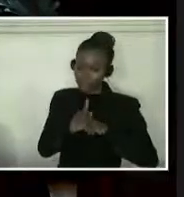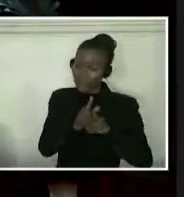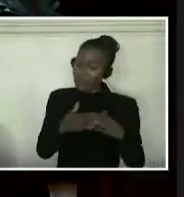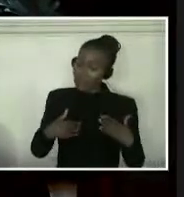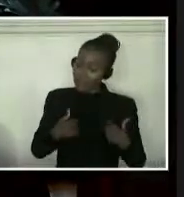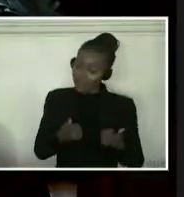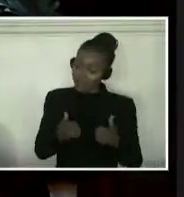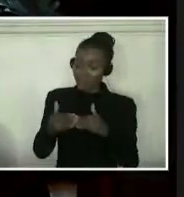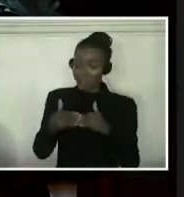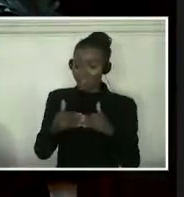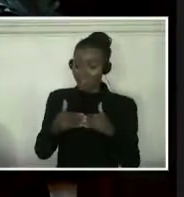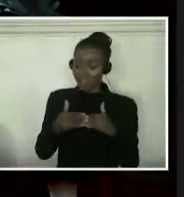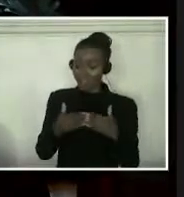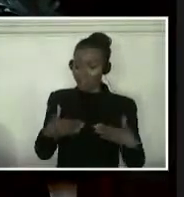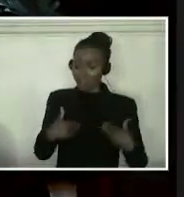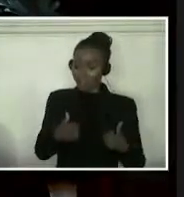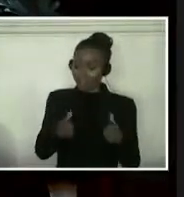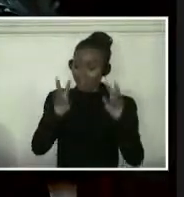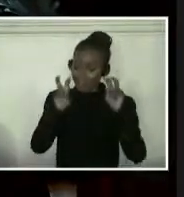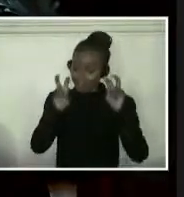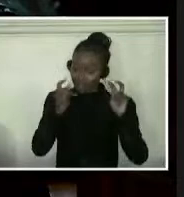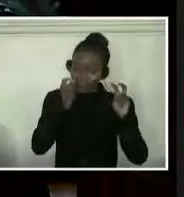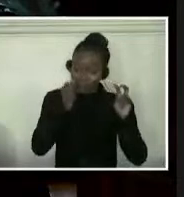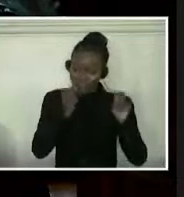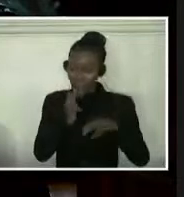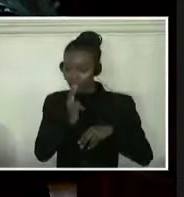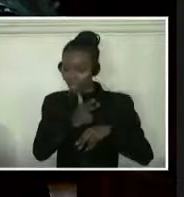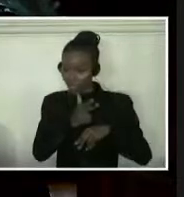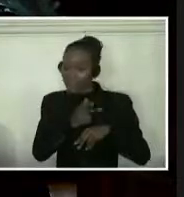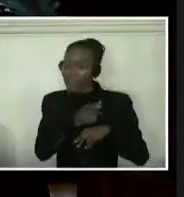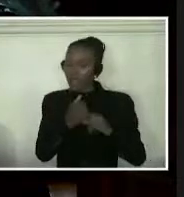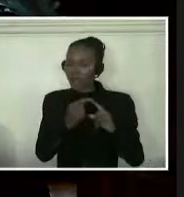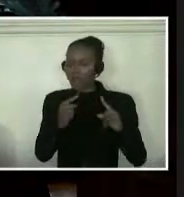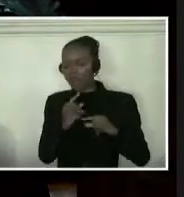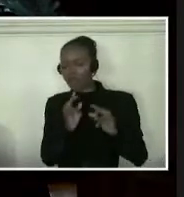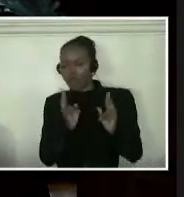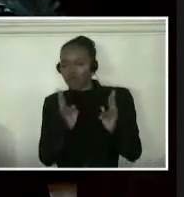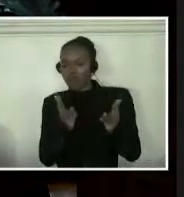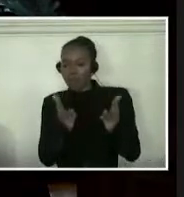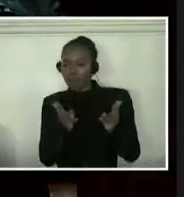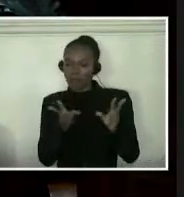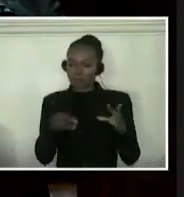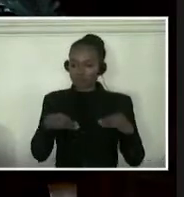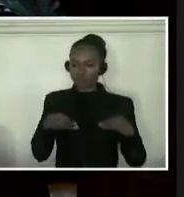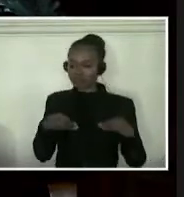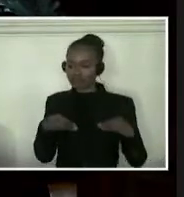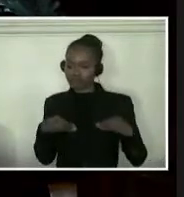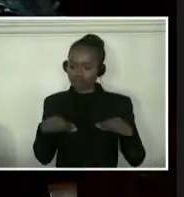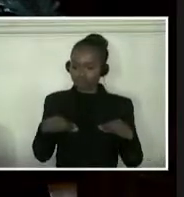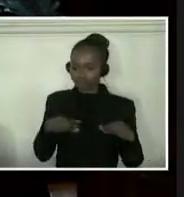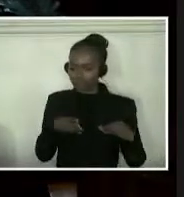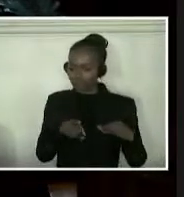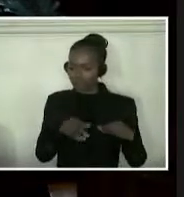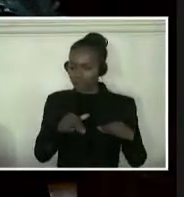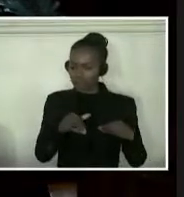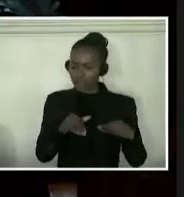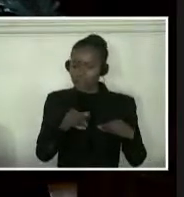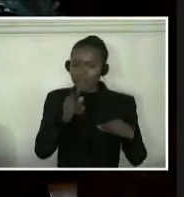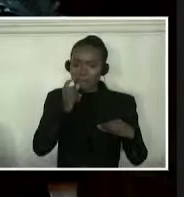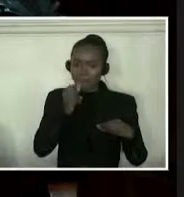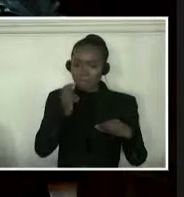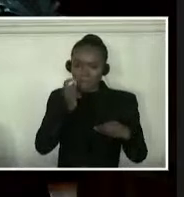health we are challenging the view that it is considered normal or acceptable that men there never shown up before